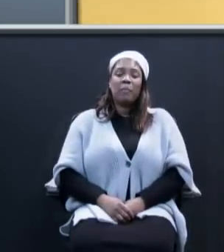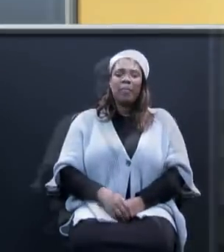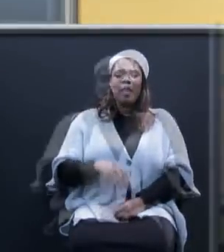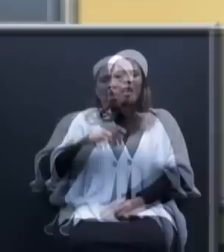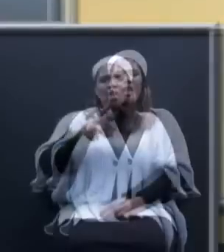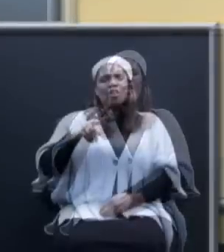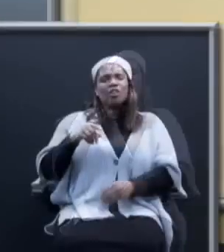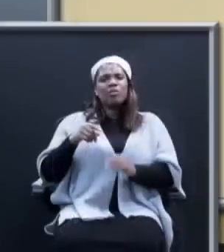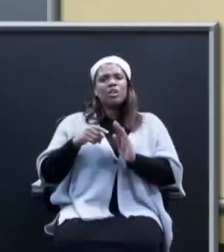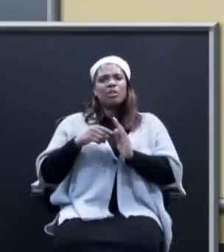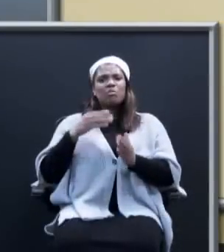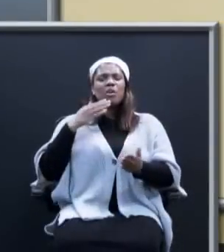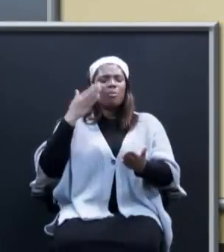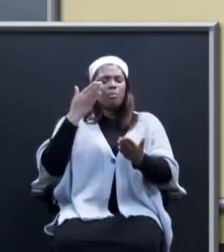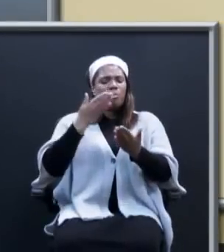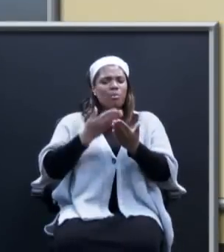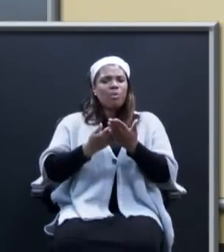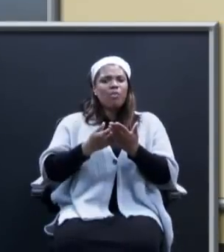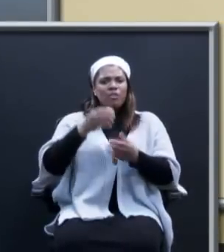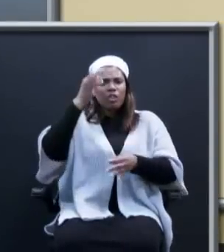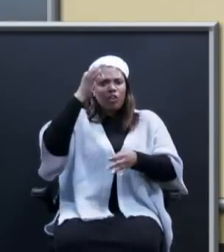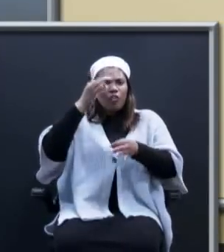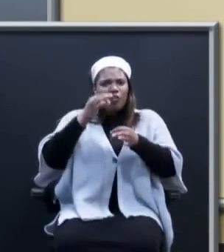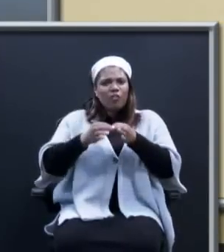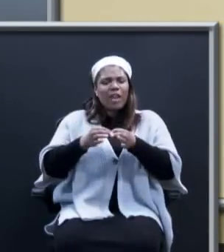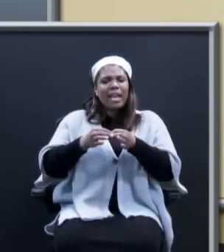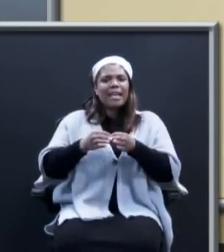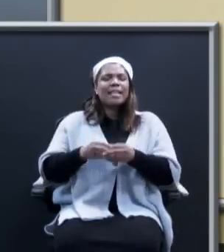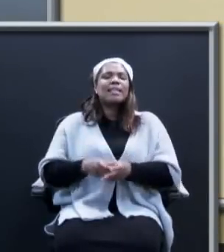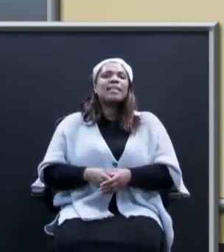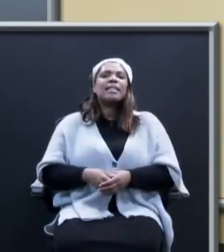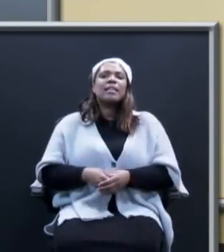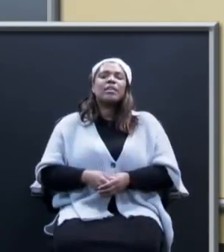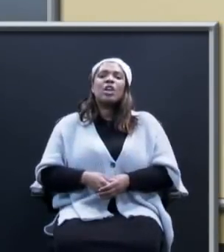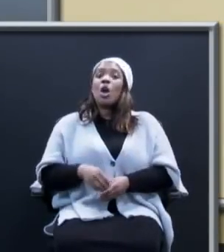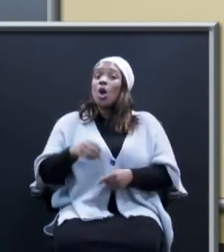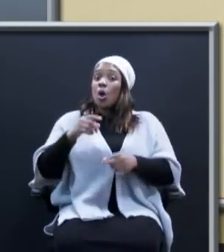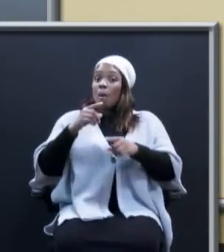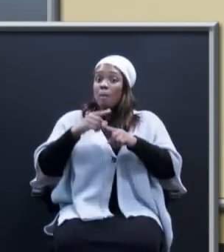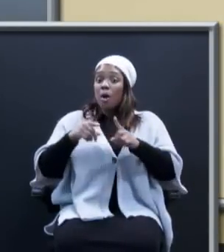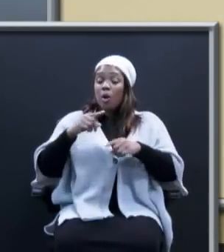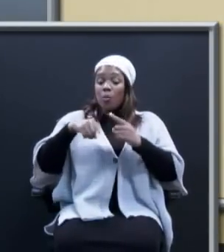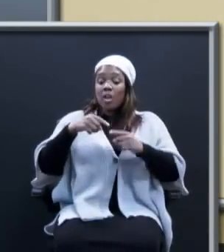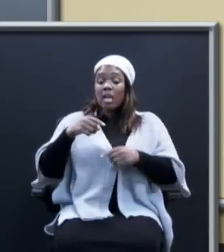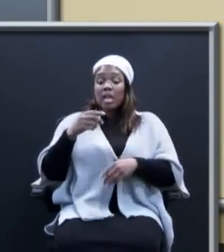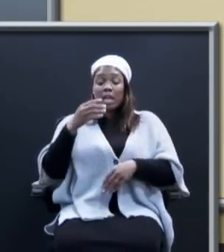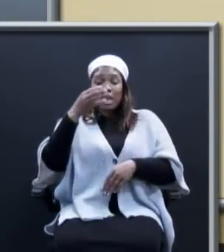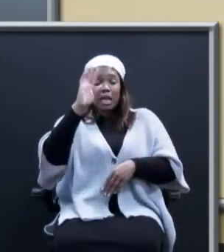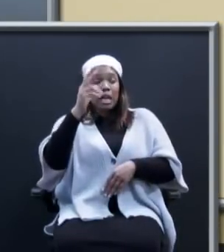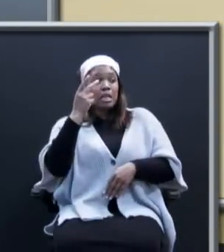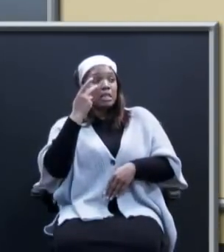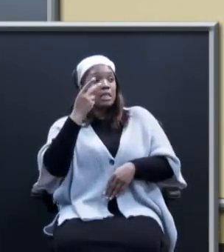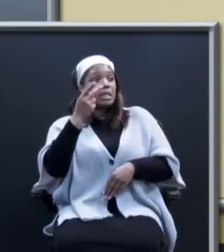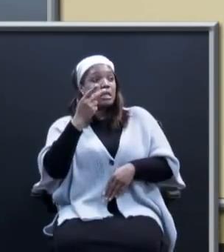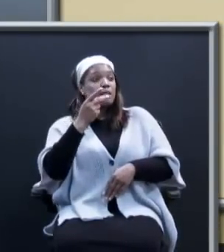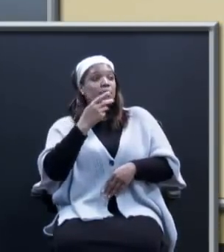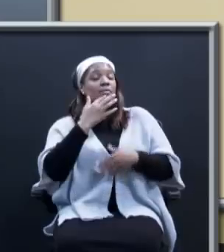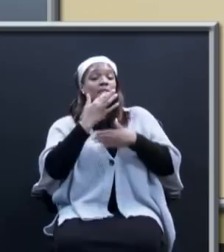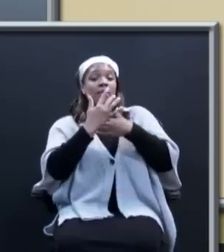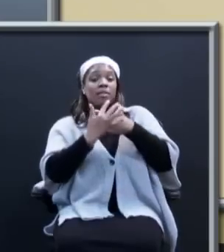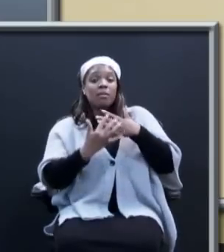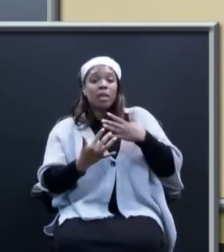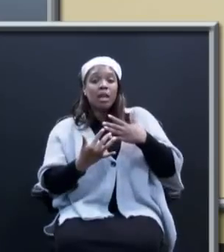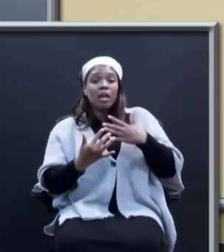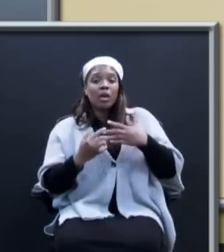are. Uh-huh. And when I see the blood. And when I see the Israelite. When I see the blood. When I see the thief